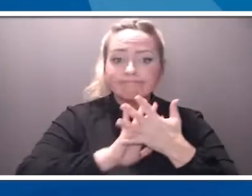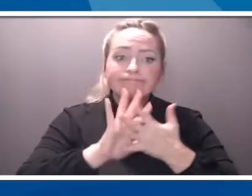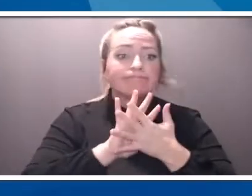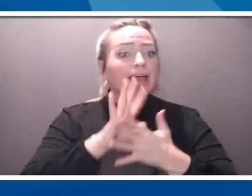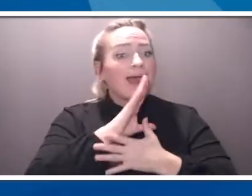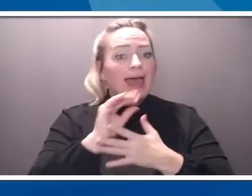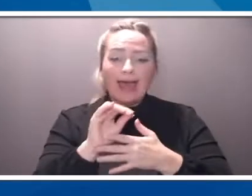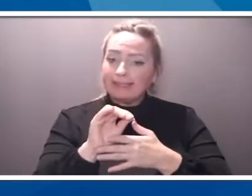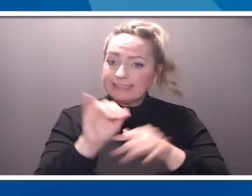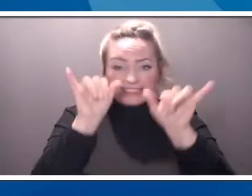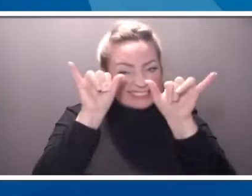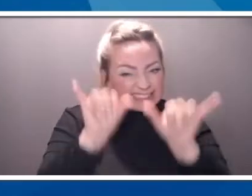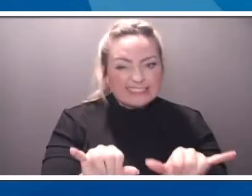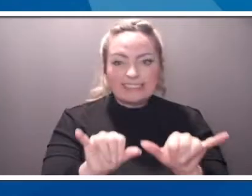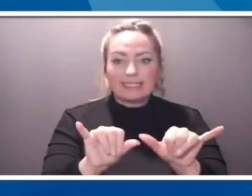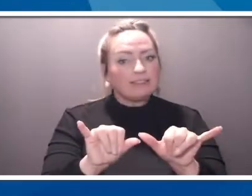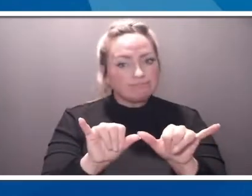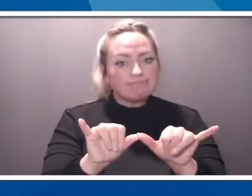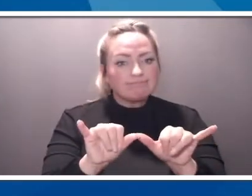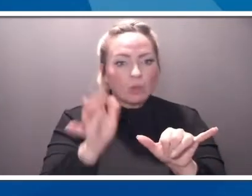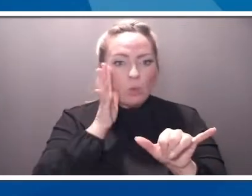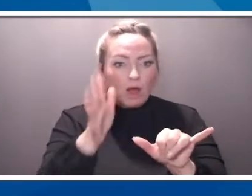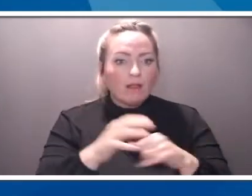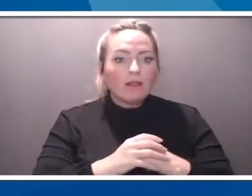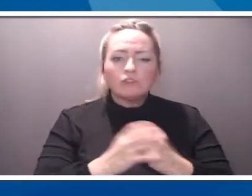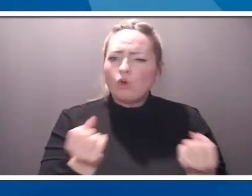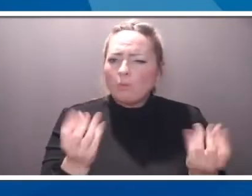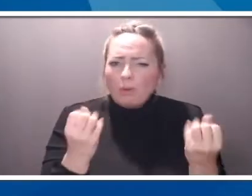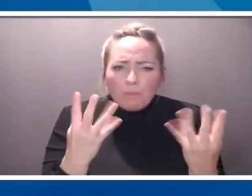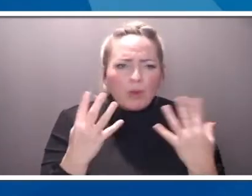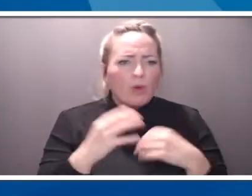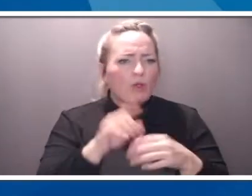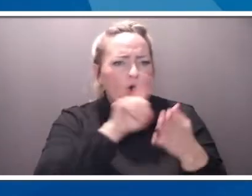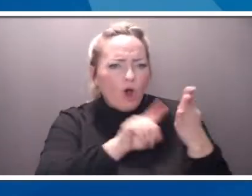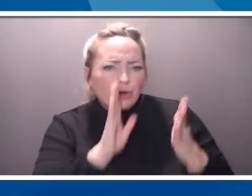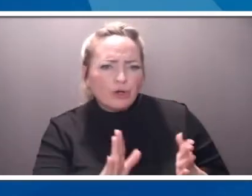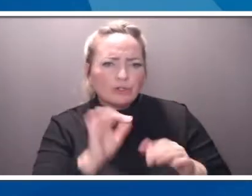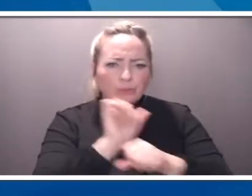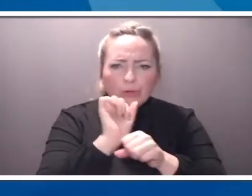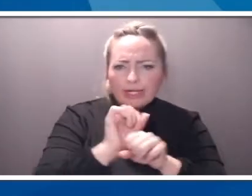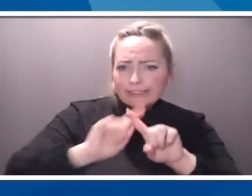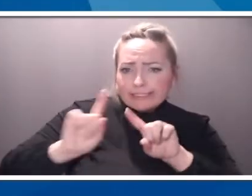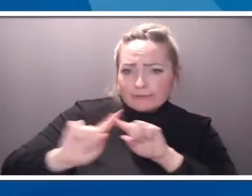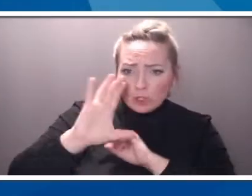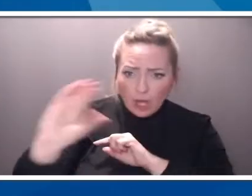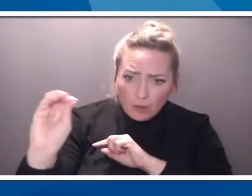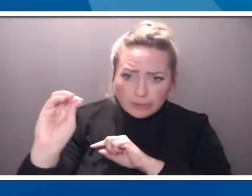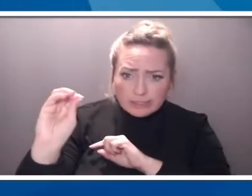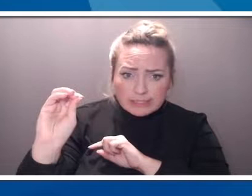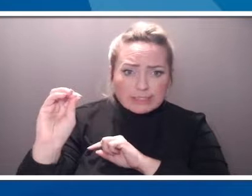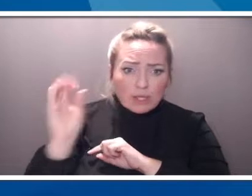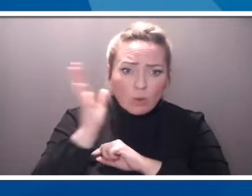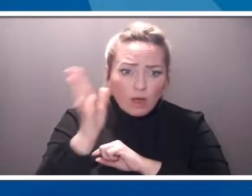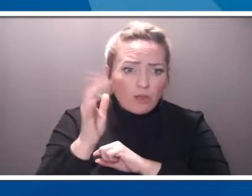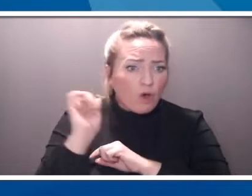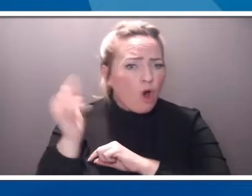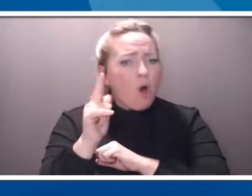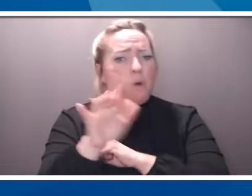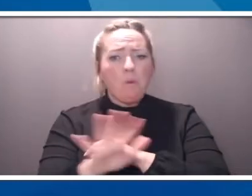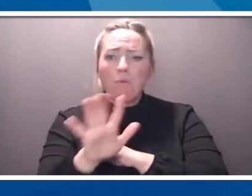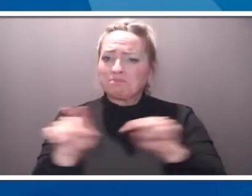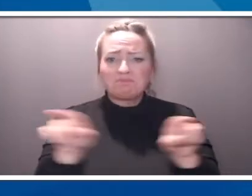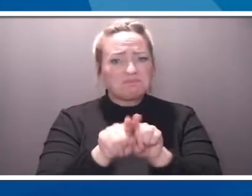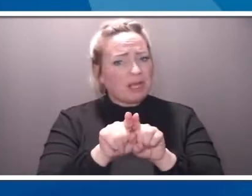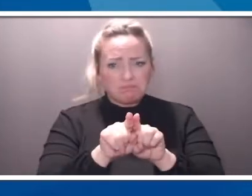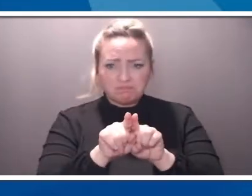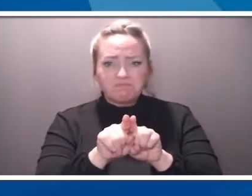clearly and unambiguously and consistently for the most part. So you get multiple auditors working in different companies.